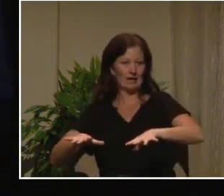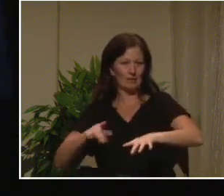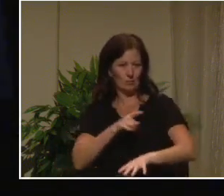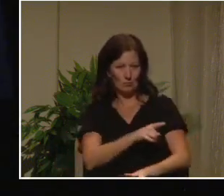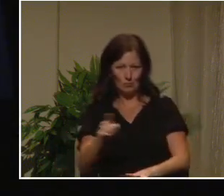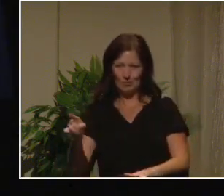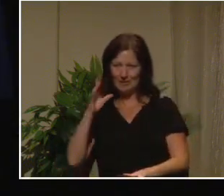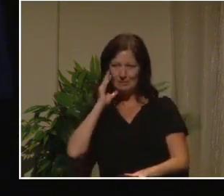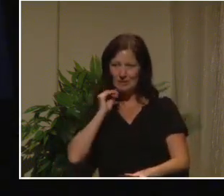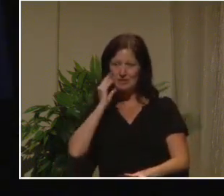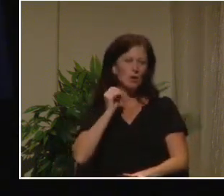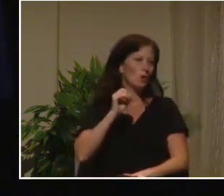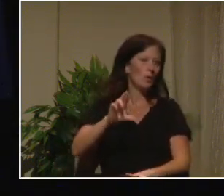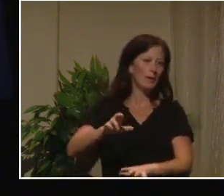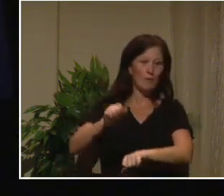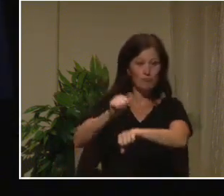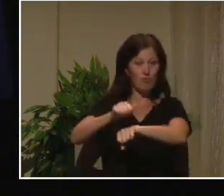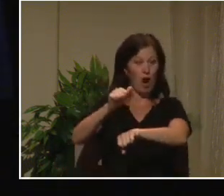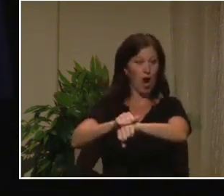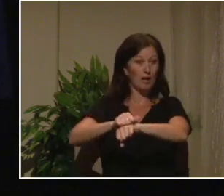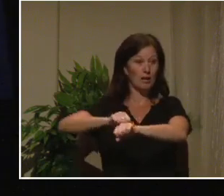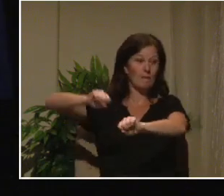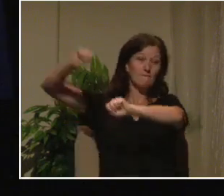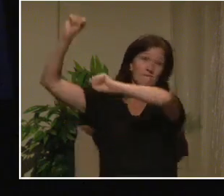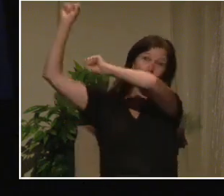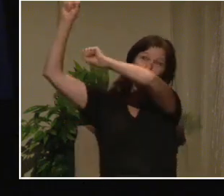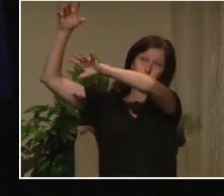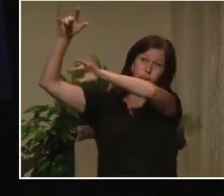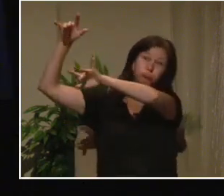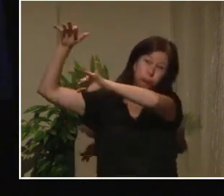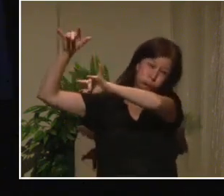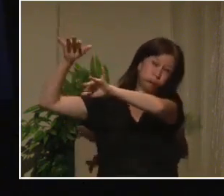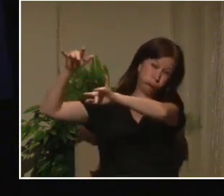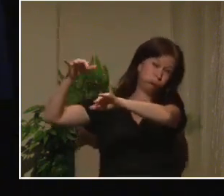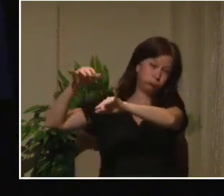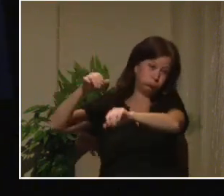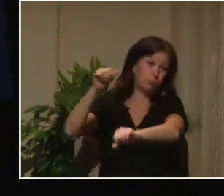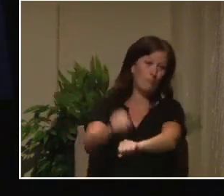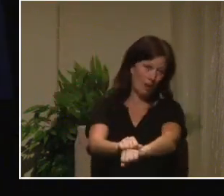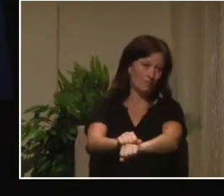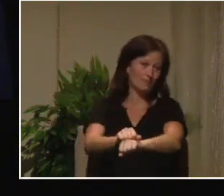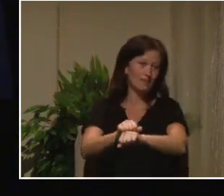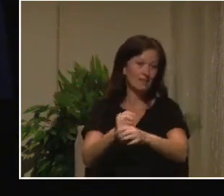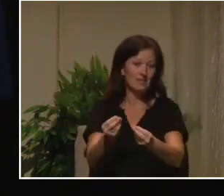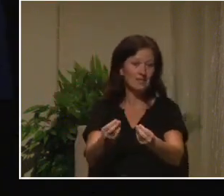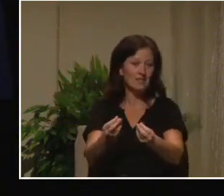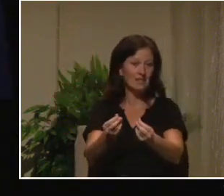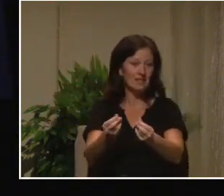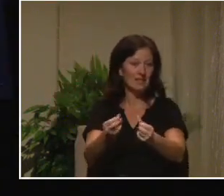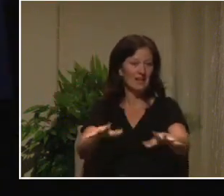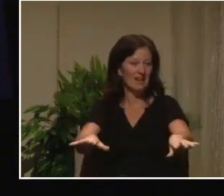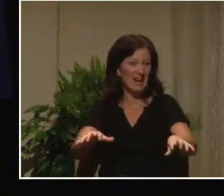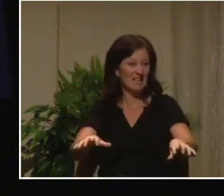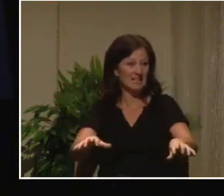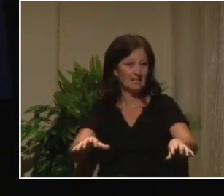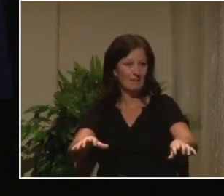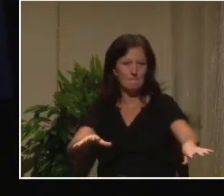A massive rock falls on the ice of a lake, and you're on that ice, and you feel an ice